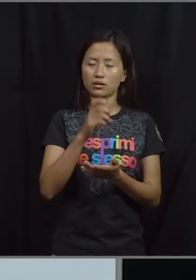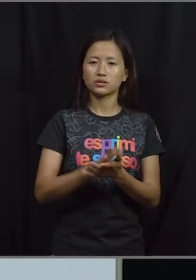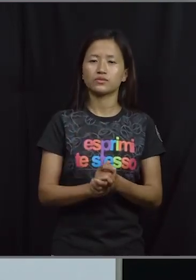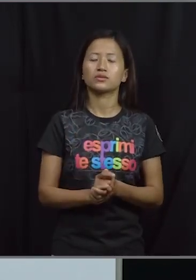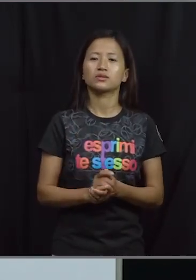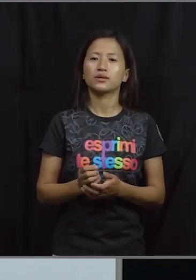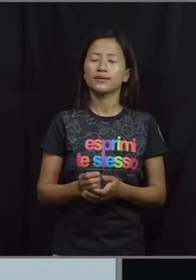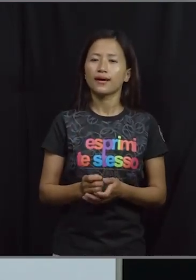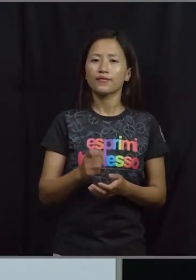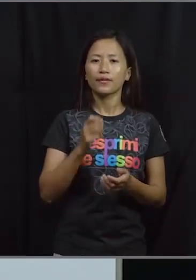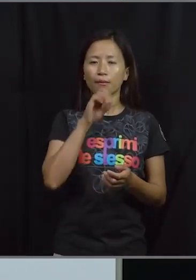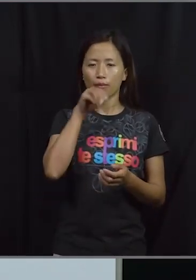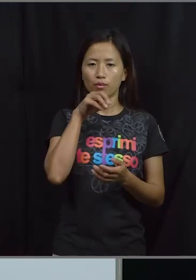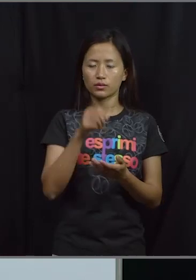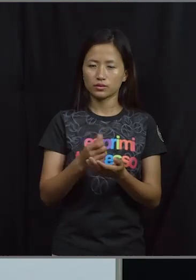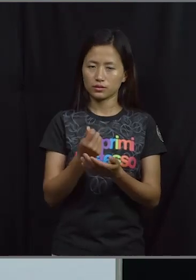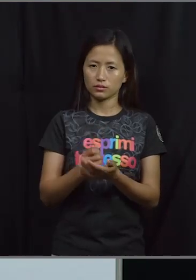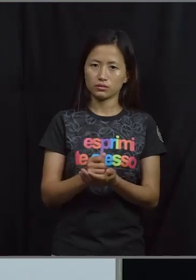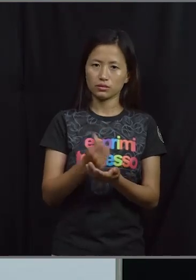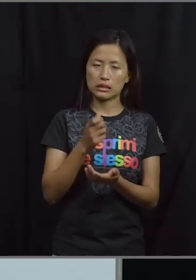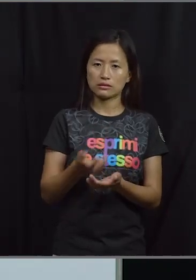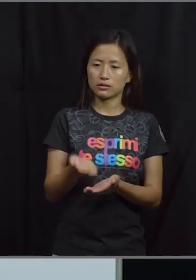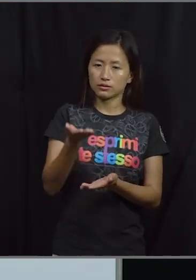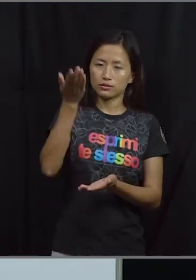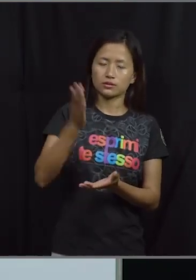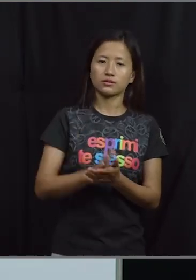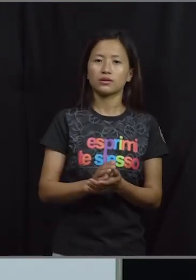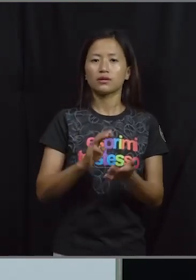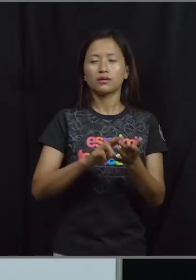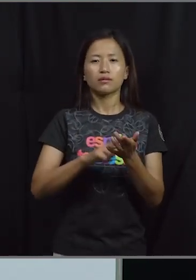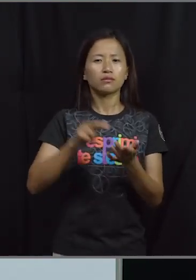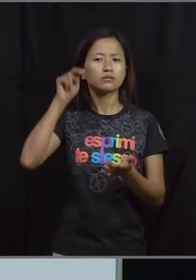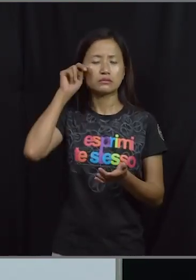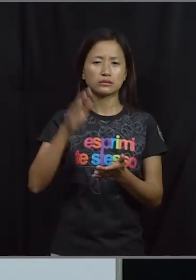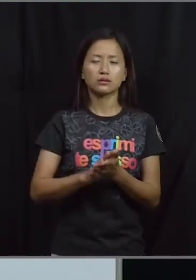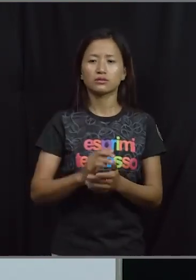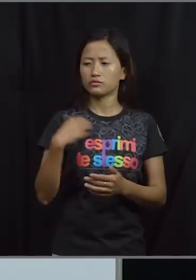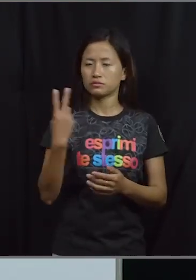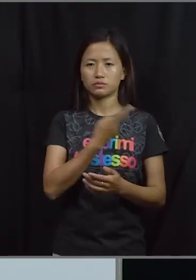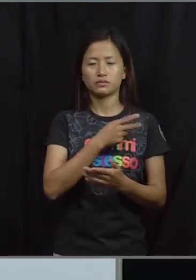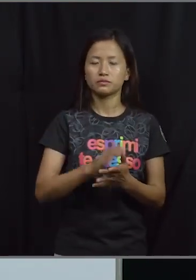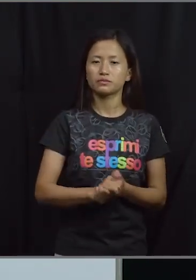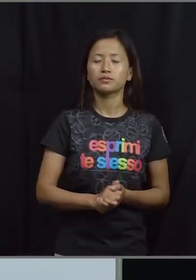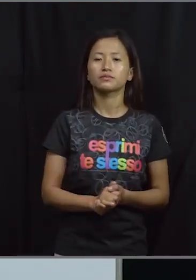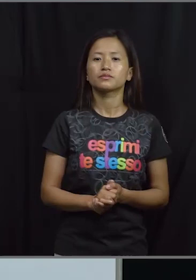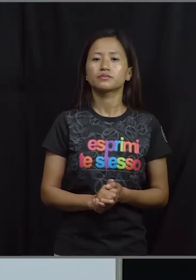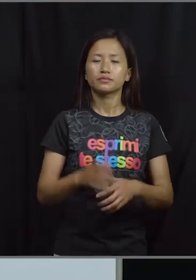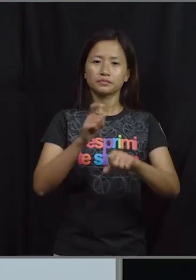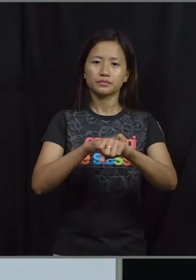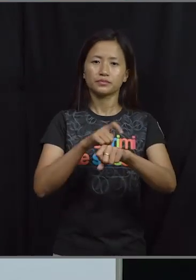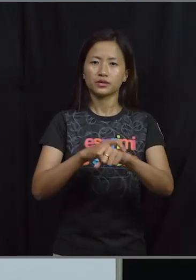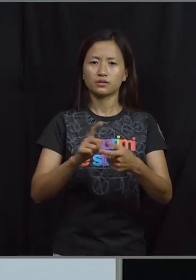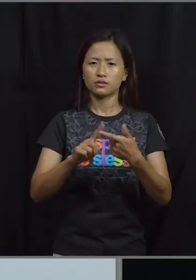pork is still increasing. Why? Because it's a necessity good for the Nagas. It's a necessity good for us, or not. Likewise, in times